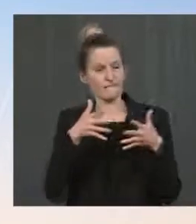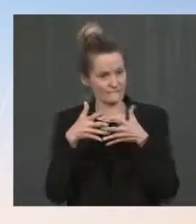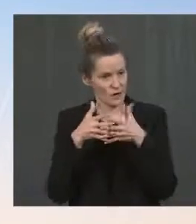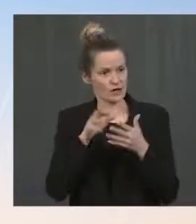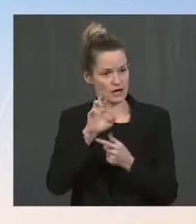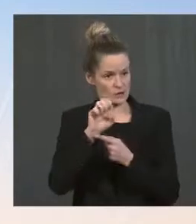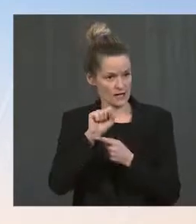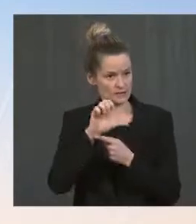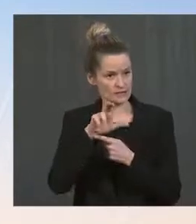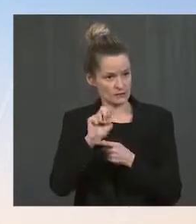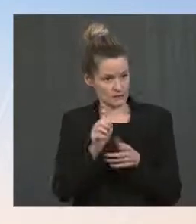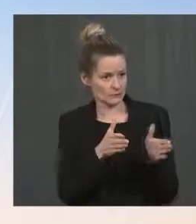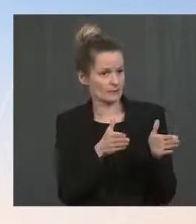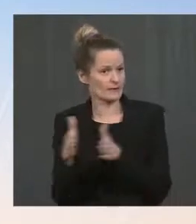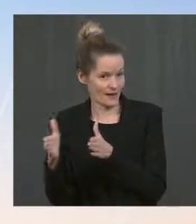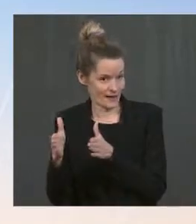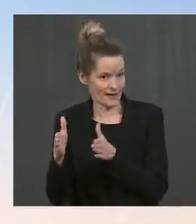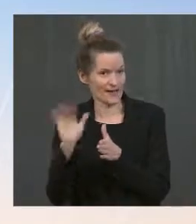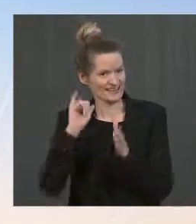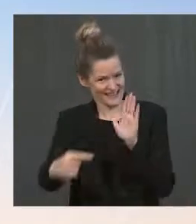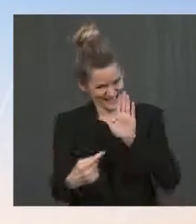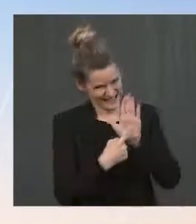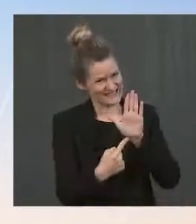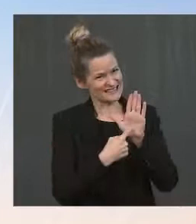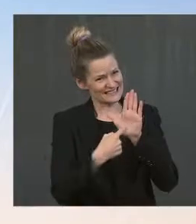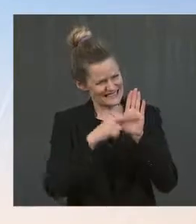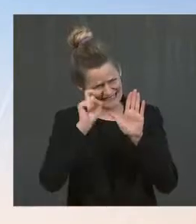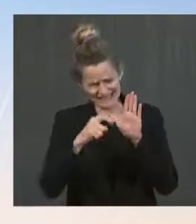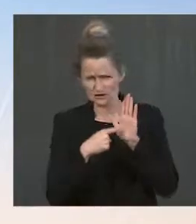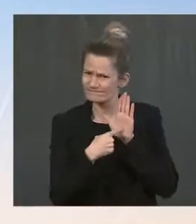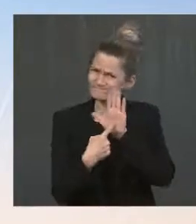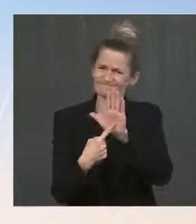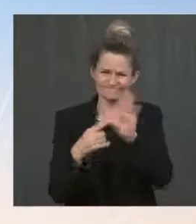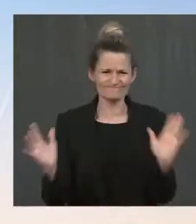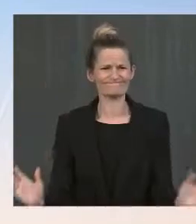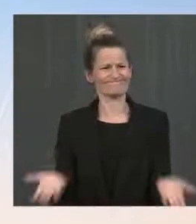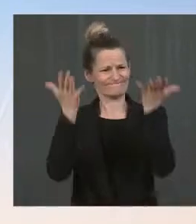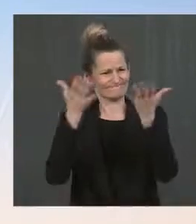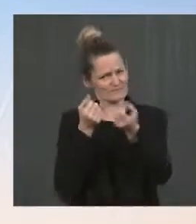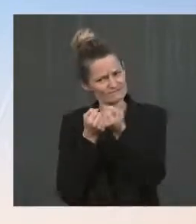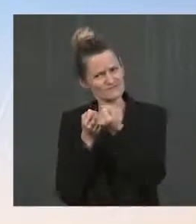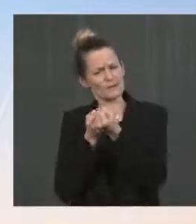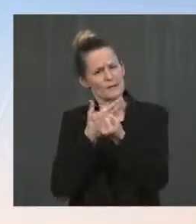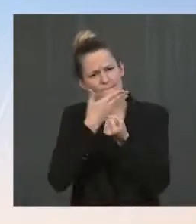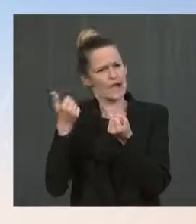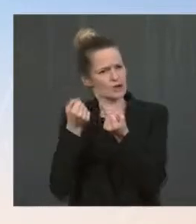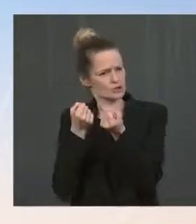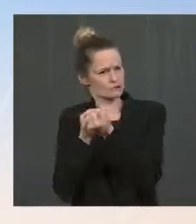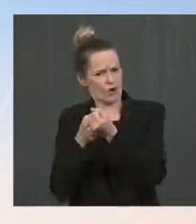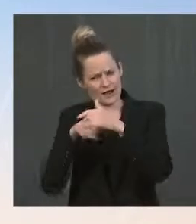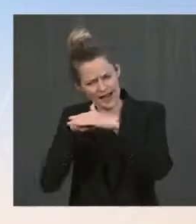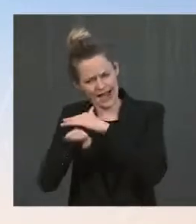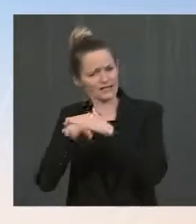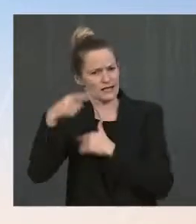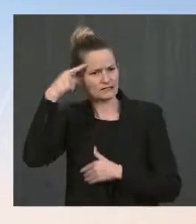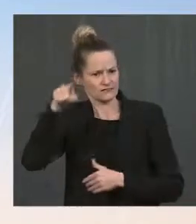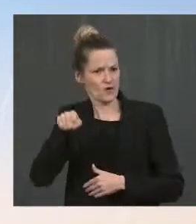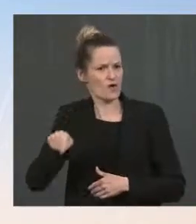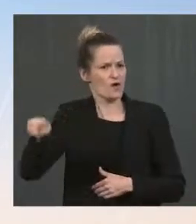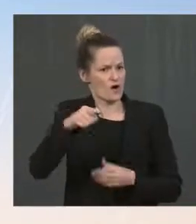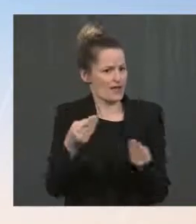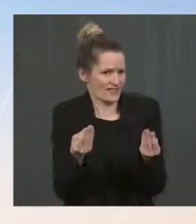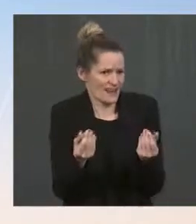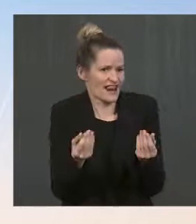is encouraging us to take a look at ways in which we can expand market access and land access for those financially stressed